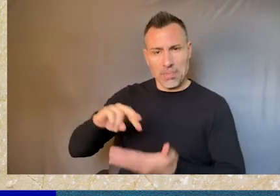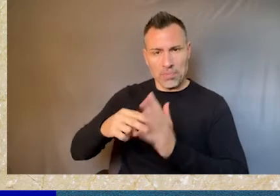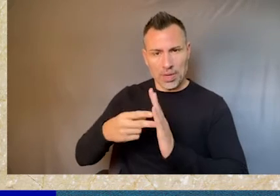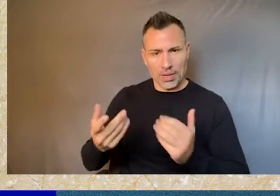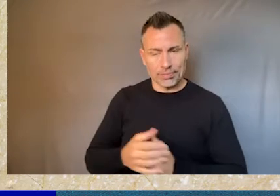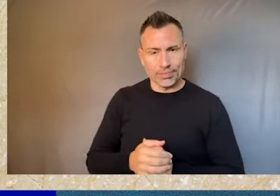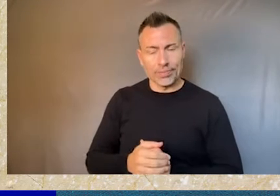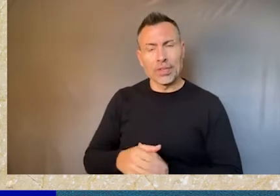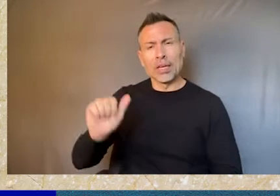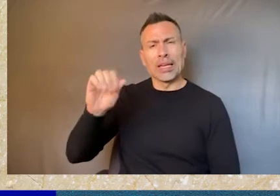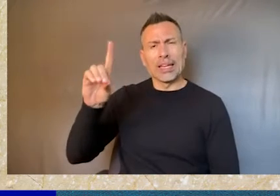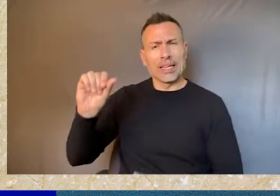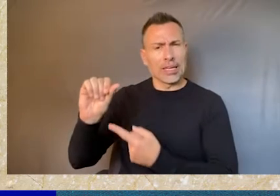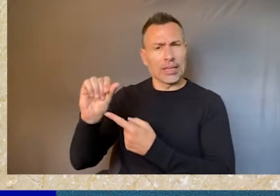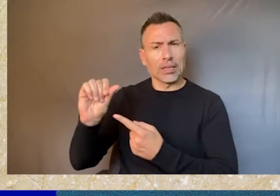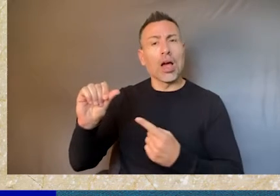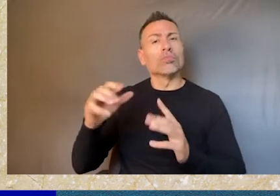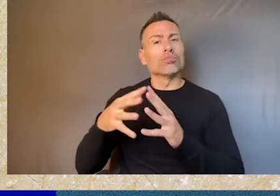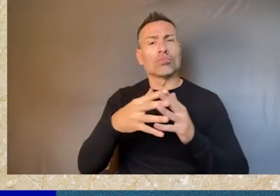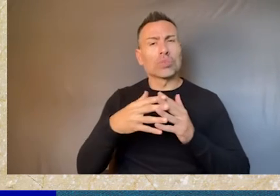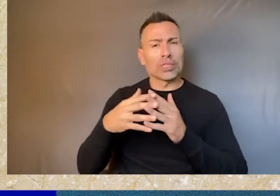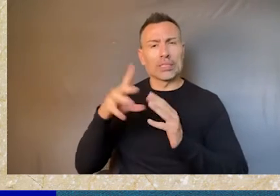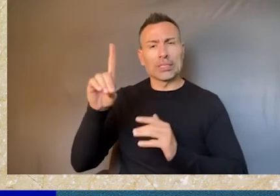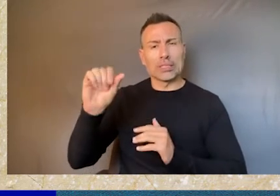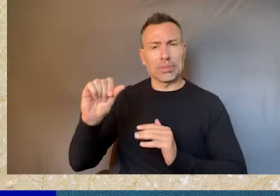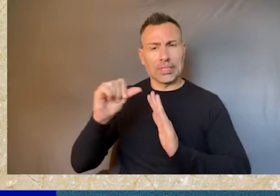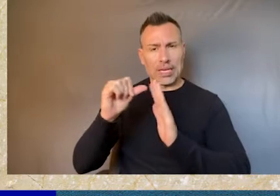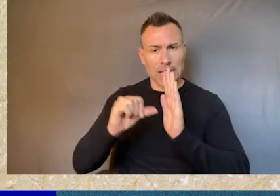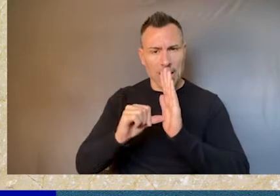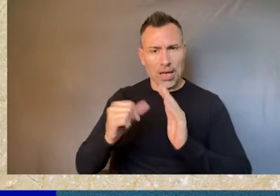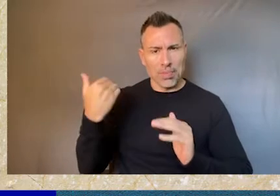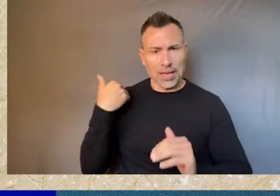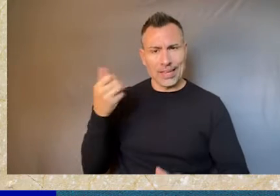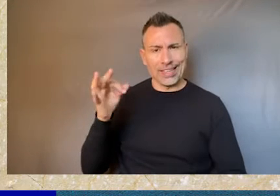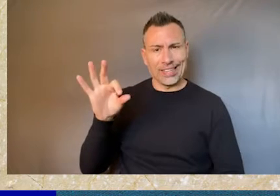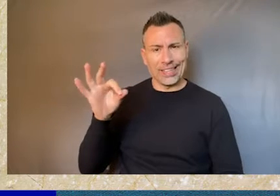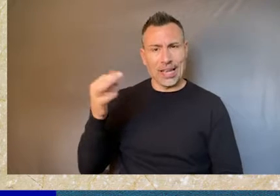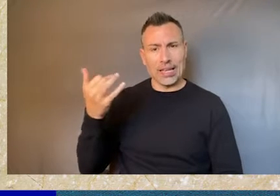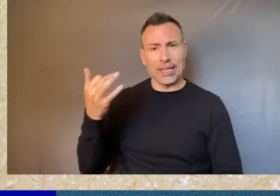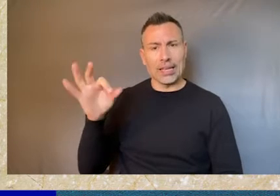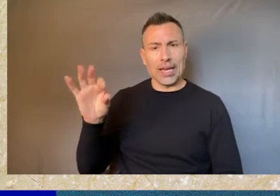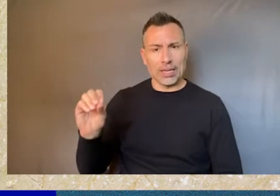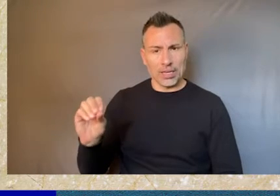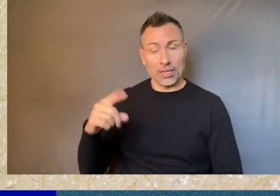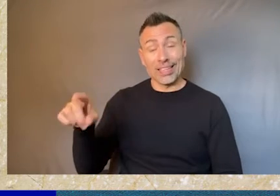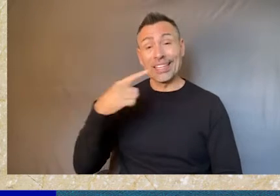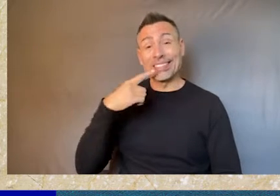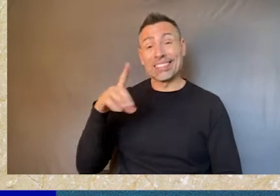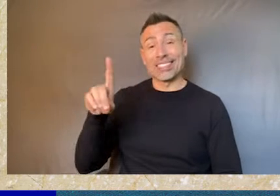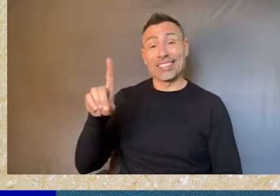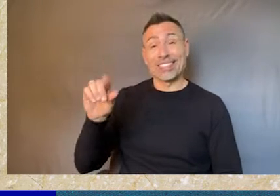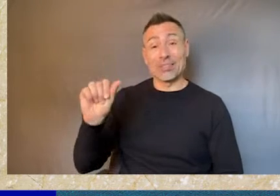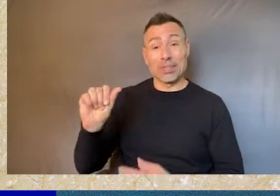So the Americans with Disabilities Act of 1990 defines disability as any physical or mental impairment that